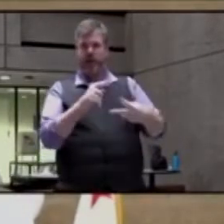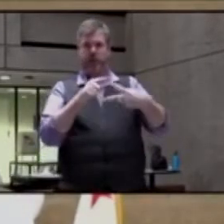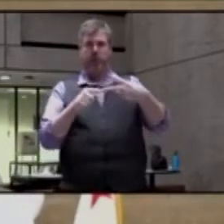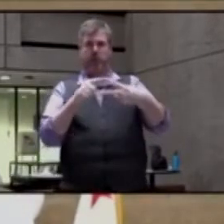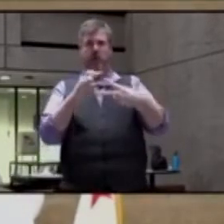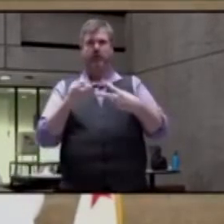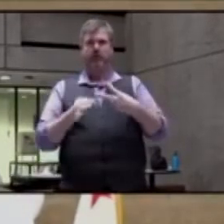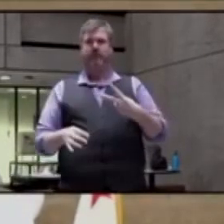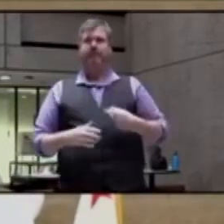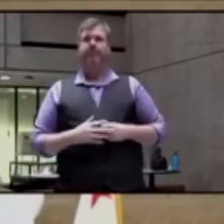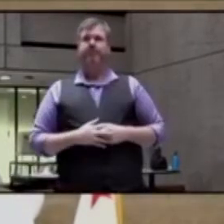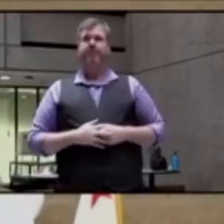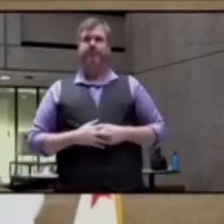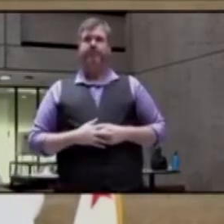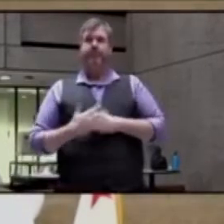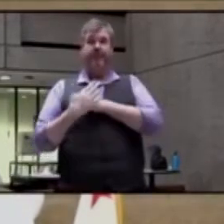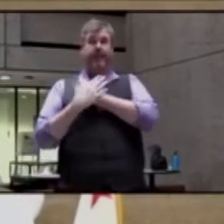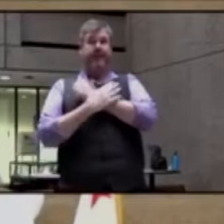up with called